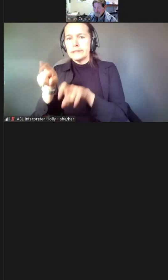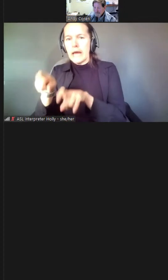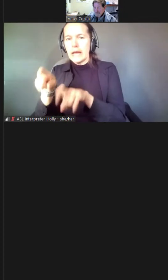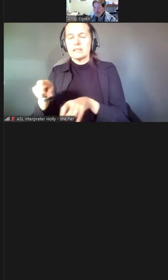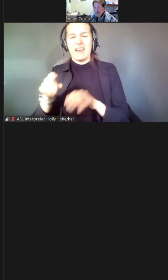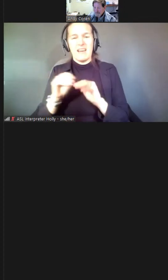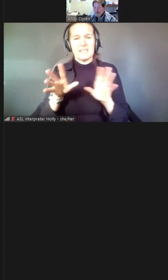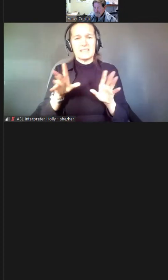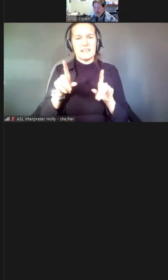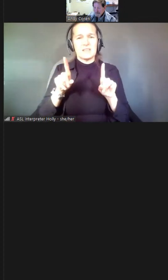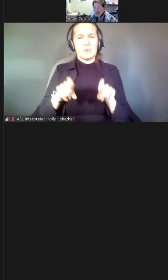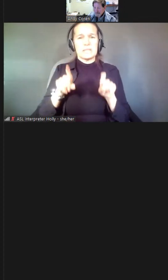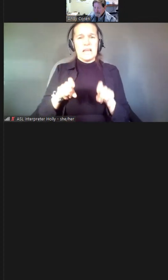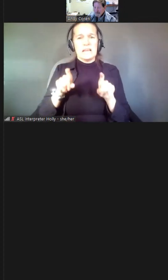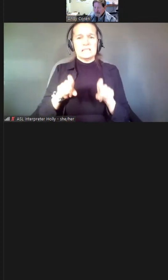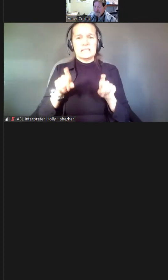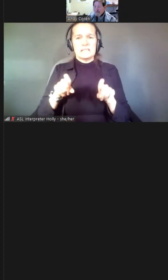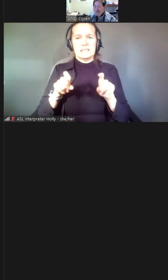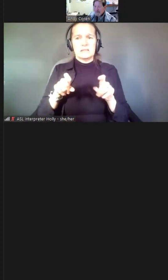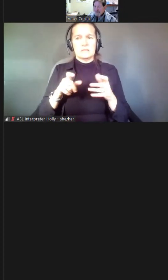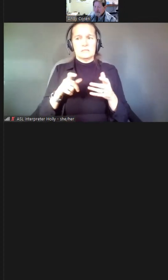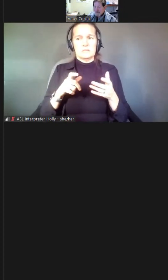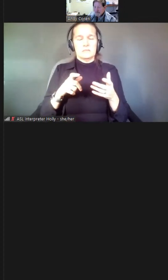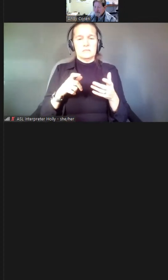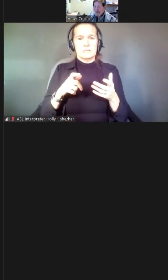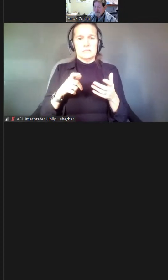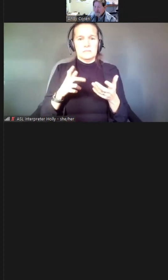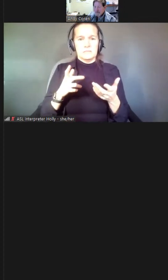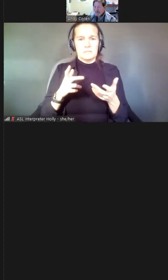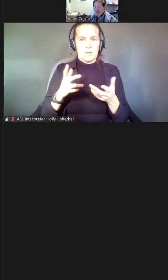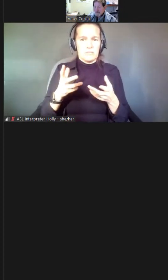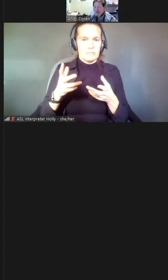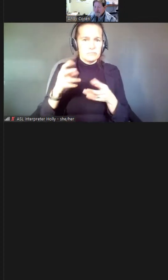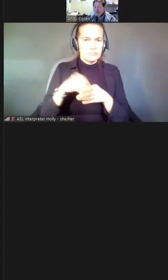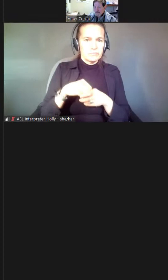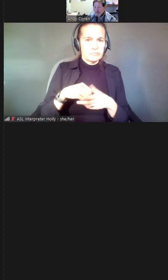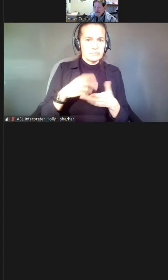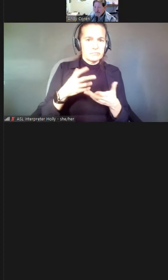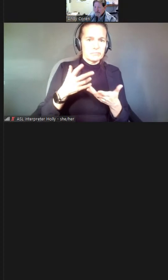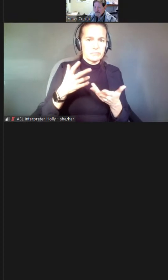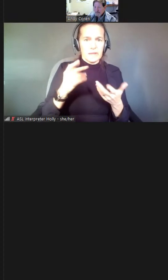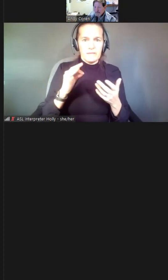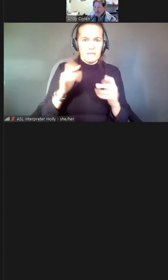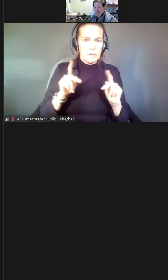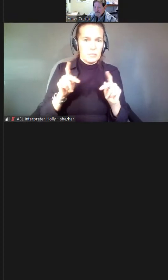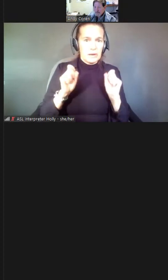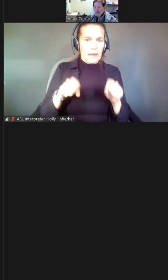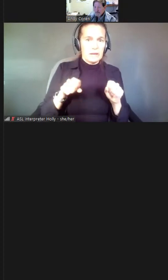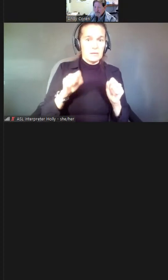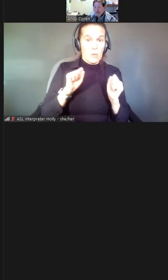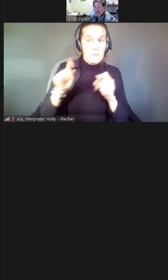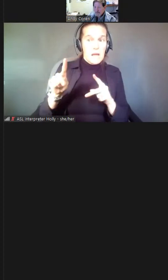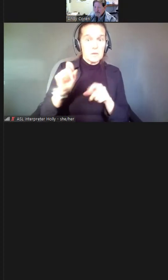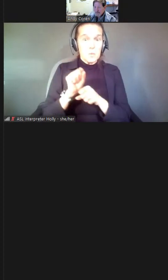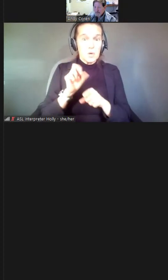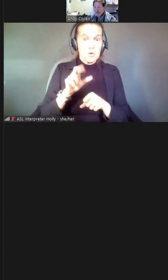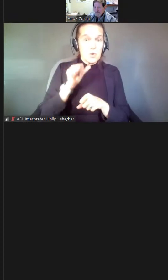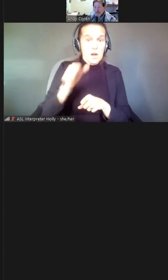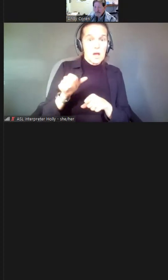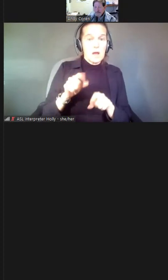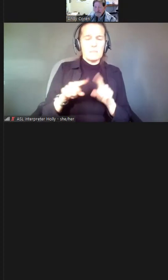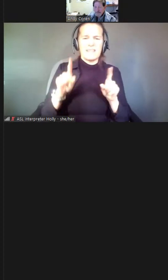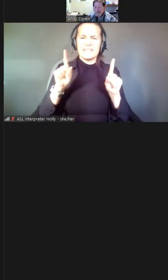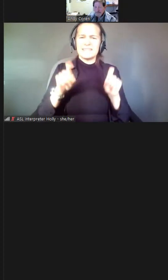are playing a large role in people making a decision as to whether it's safe for them to get back to work or not, but the tests still seem to be